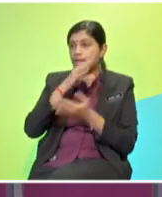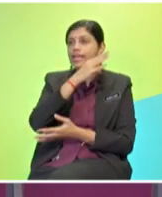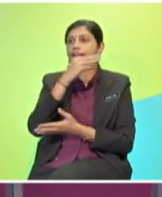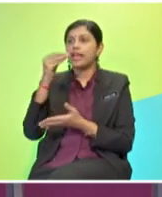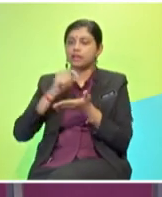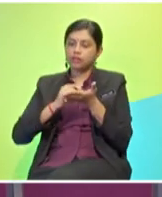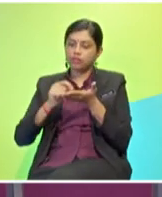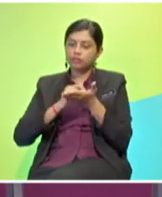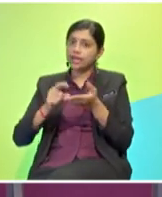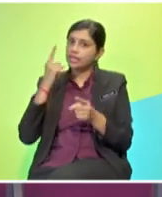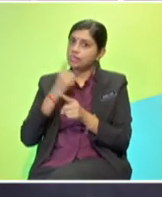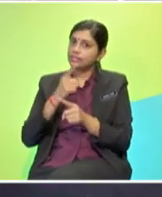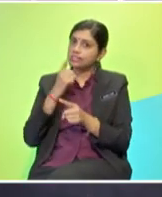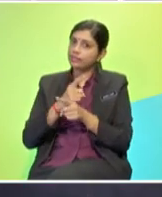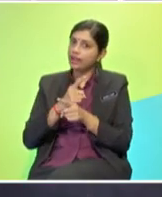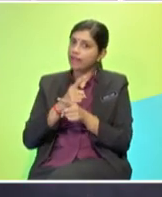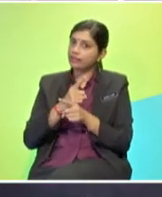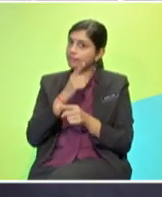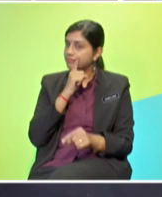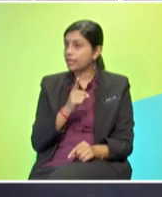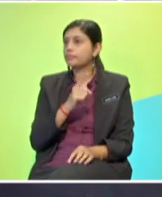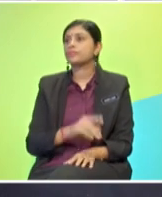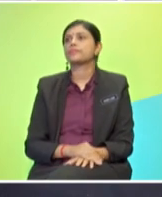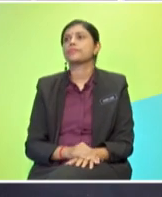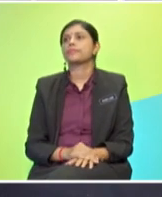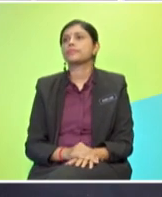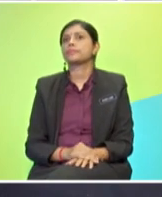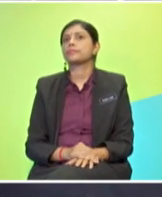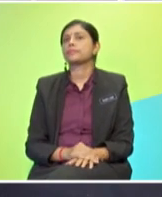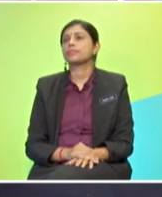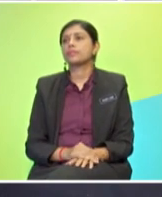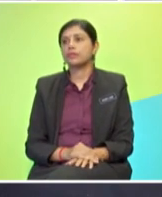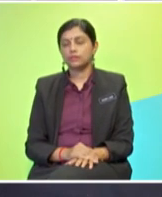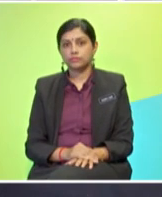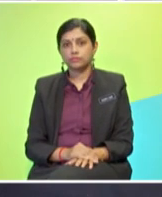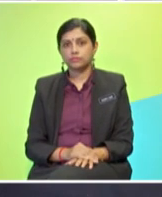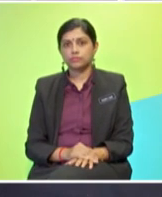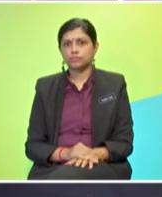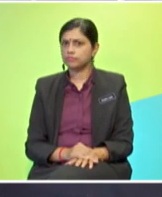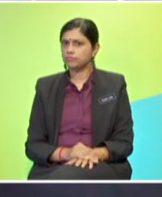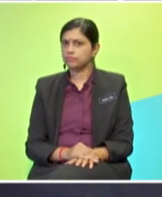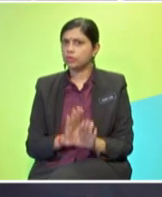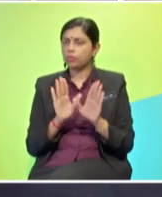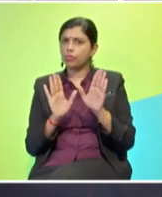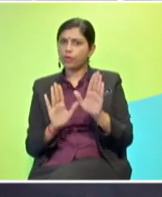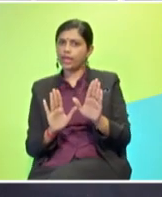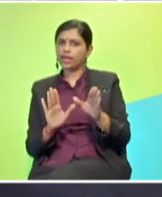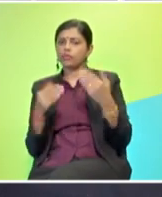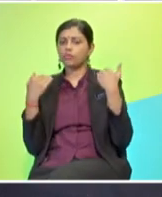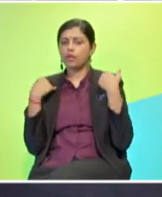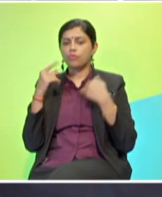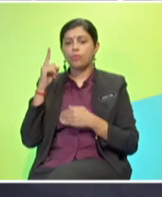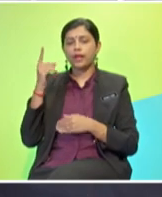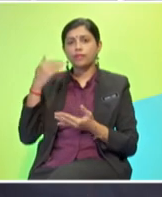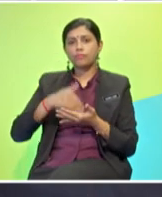see. Okay. But before we do that, teacher, I believe we have one more time to sing. Yeah. Okay. Do you